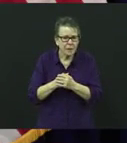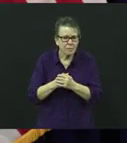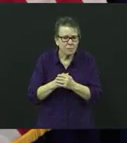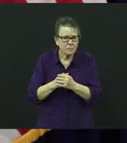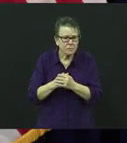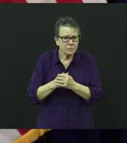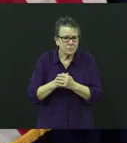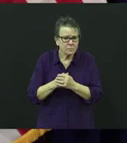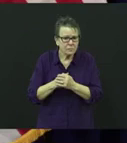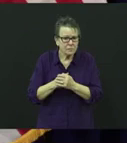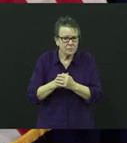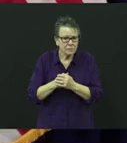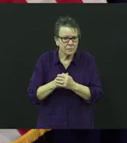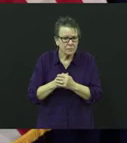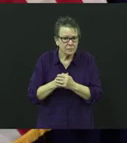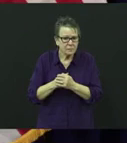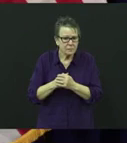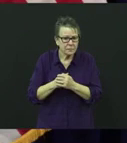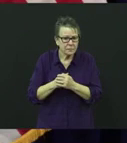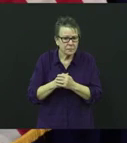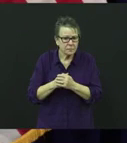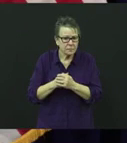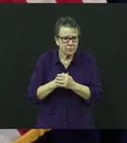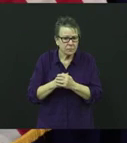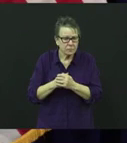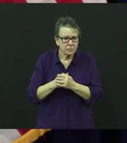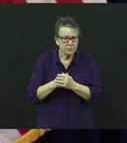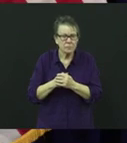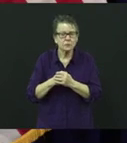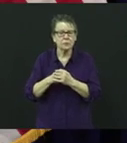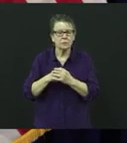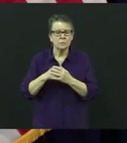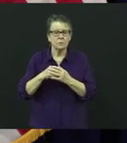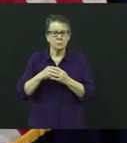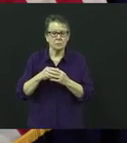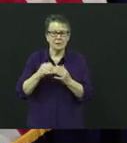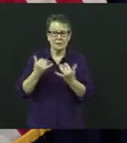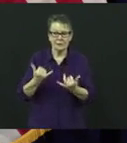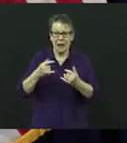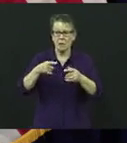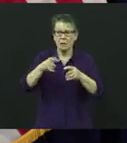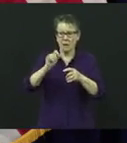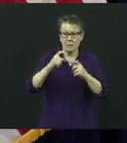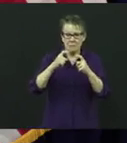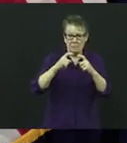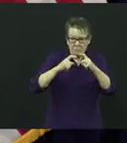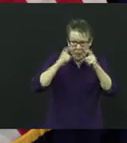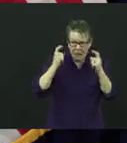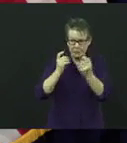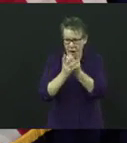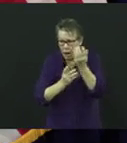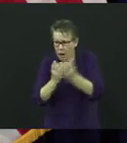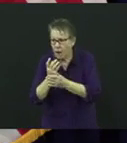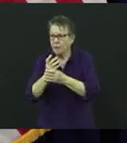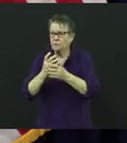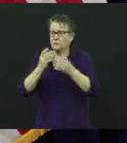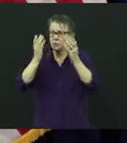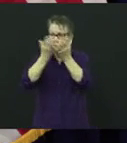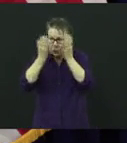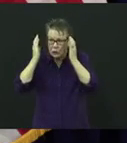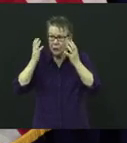hourglass on its side, where everything is coming into one funnel on the intake and then coming out in an